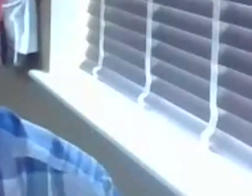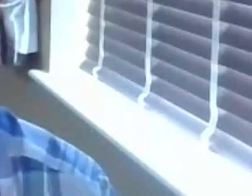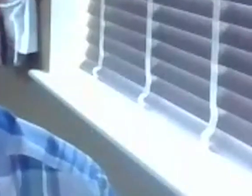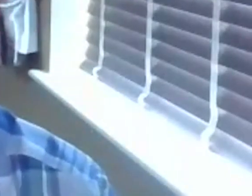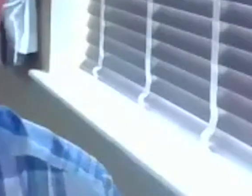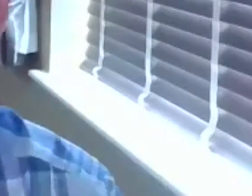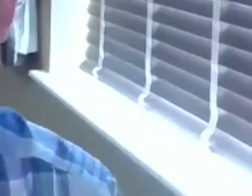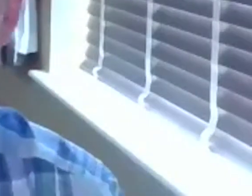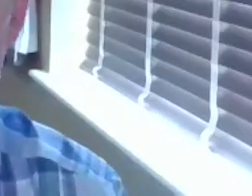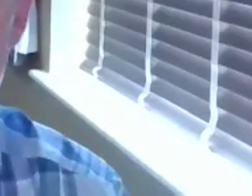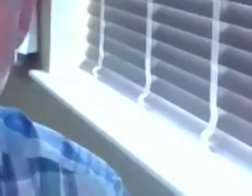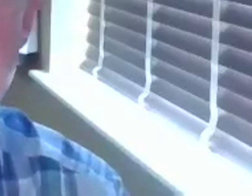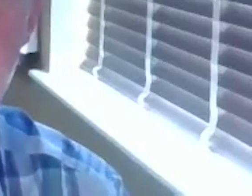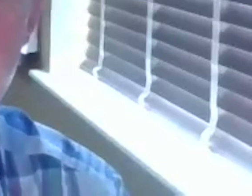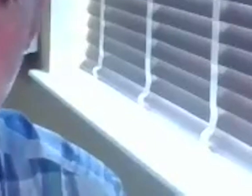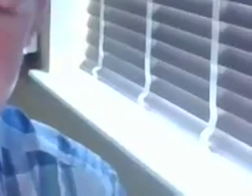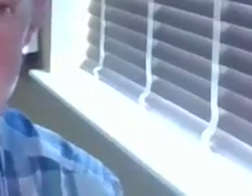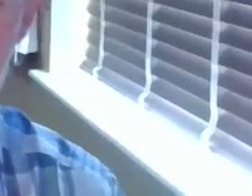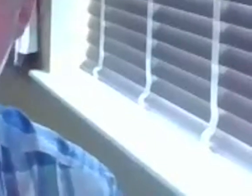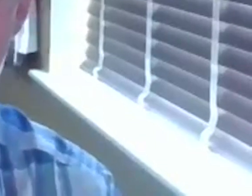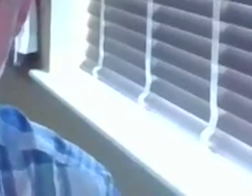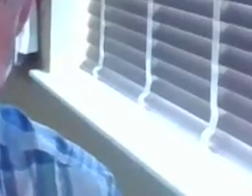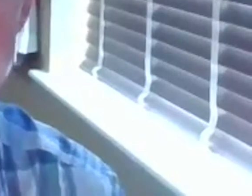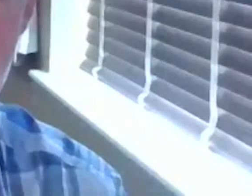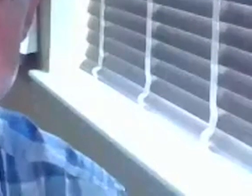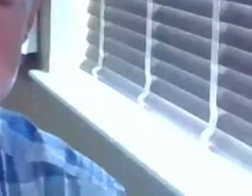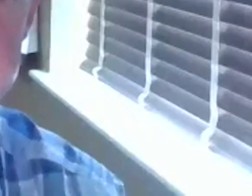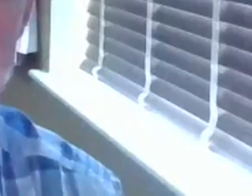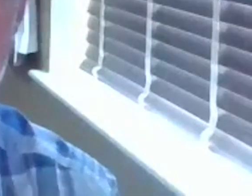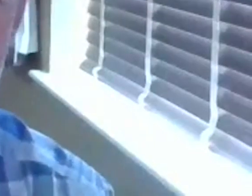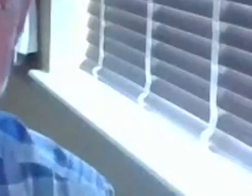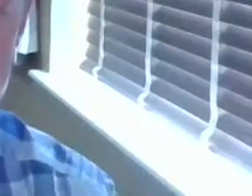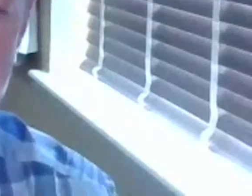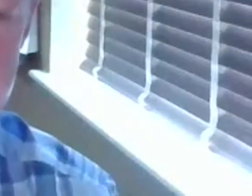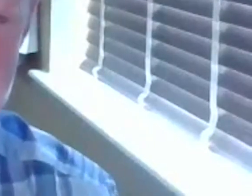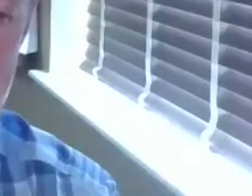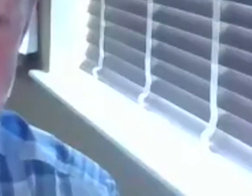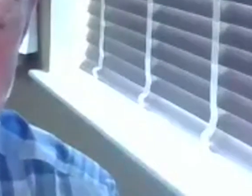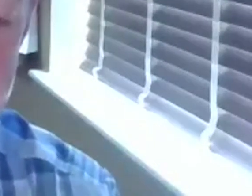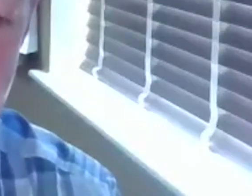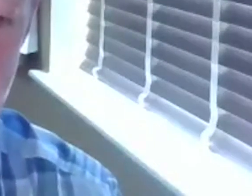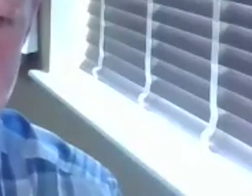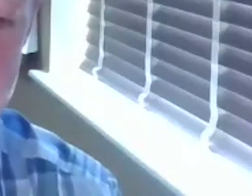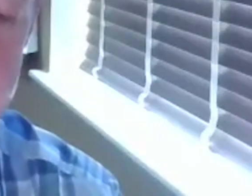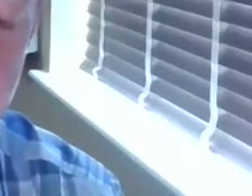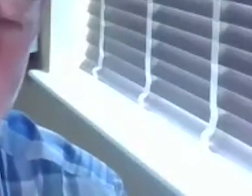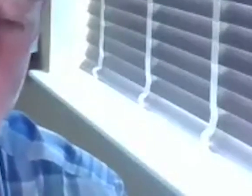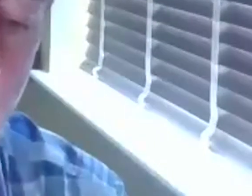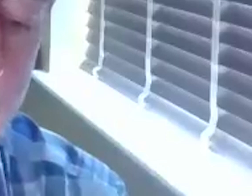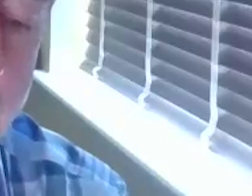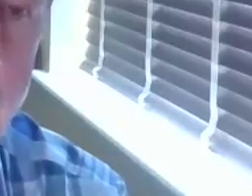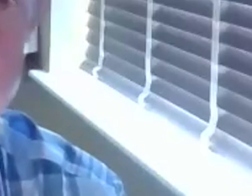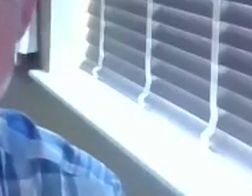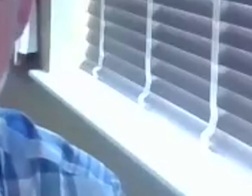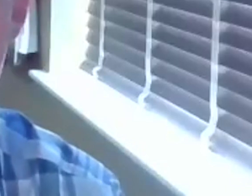Association Dyslexia Task Force. And right now we're wrestling with some guidance for teachers around